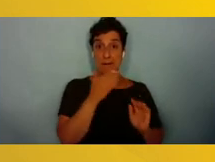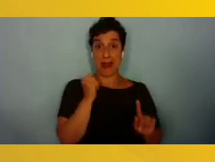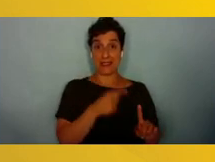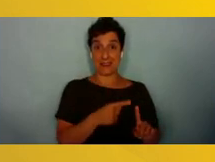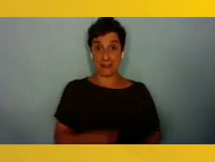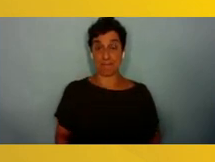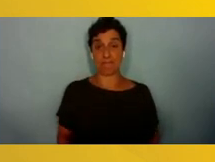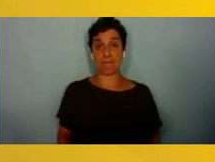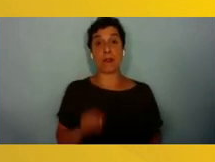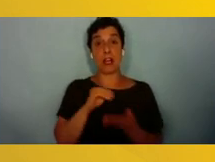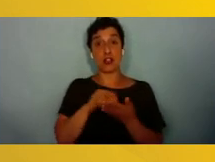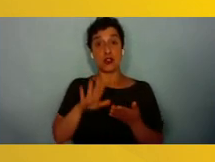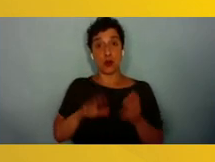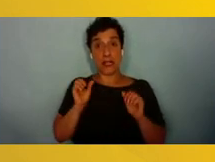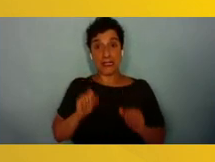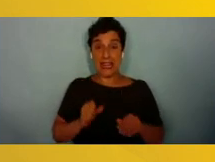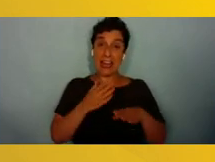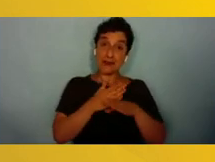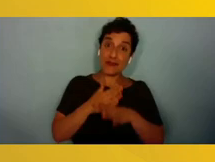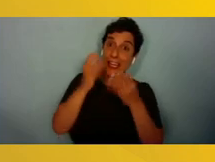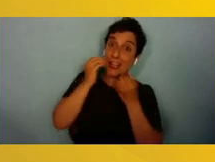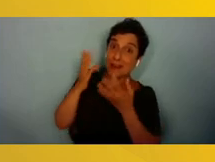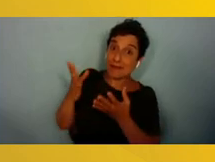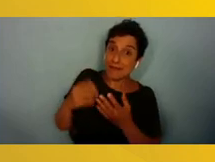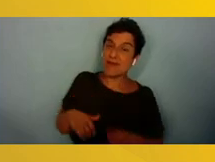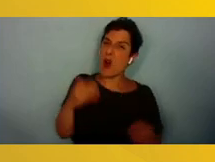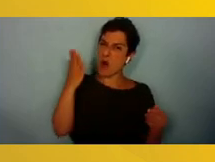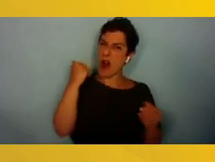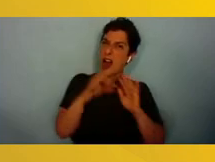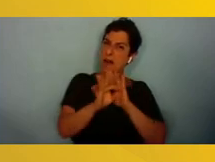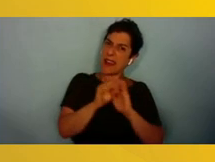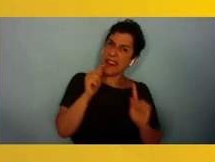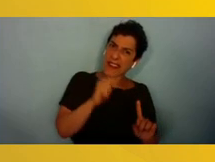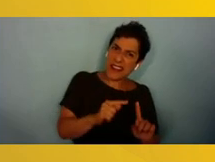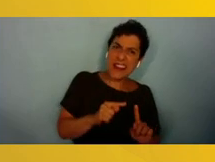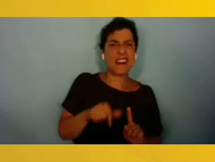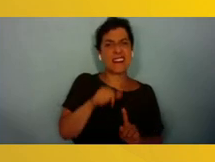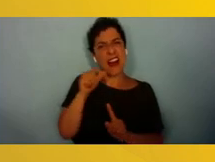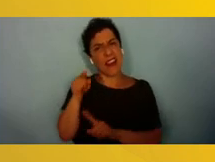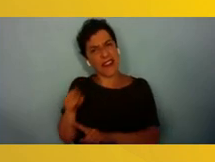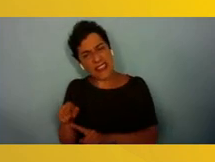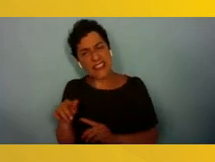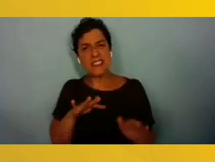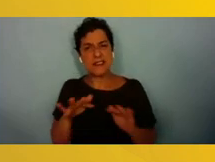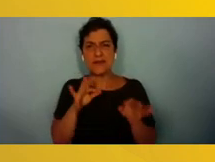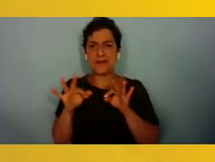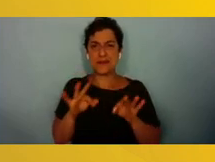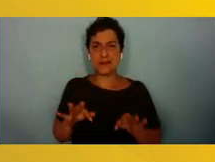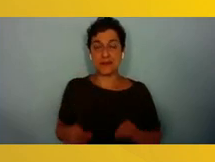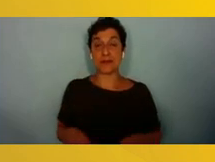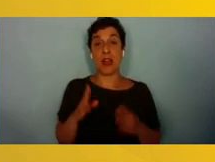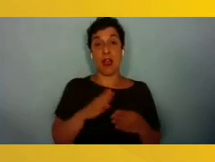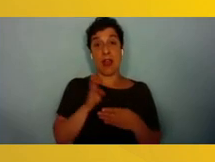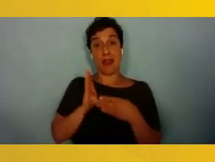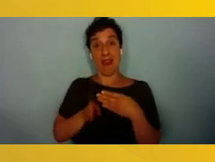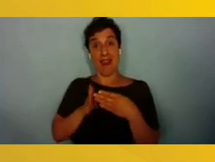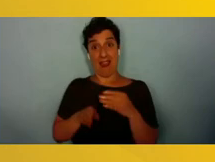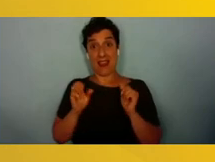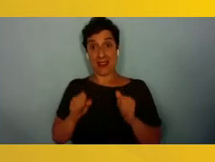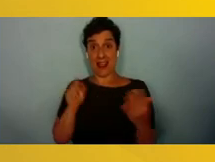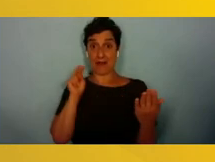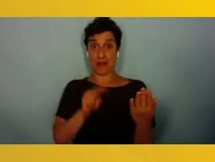have a chance to share, you know, why did they pick this solution? And then at the end, they get a chance to look at their